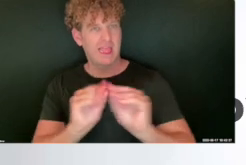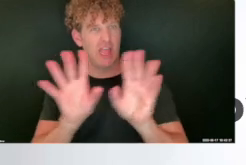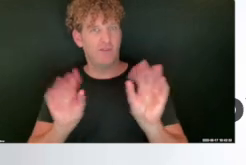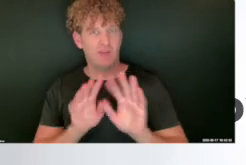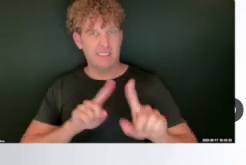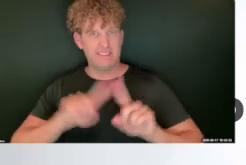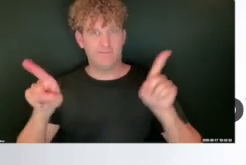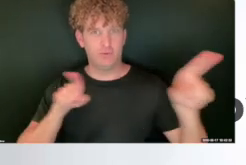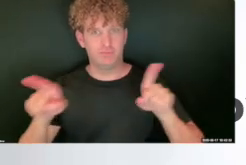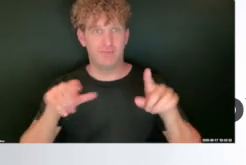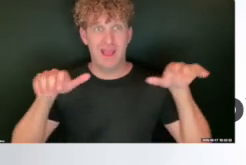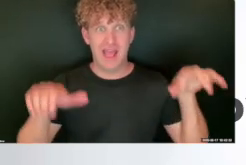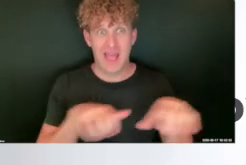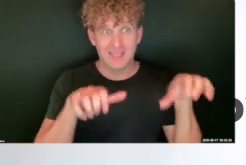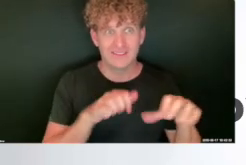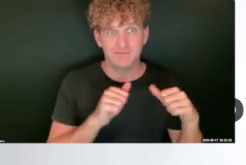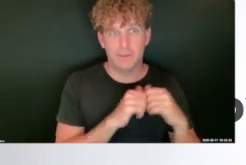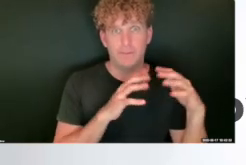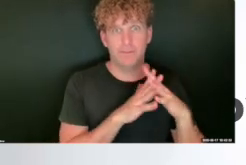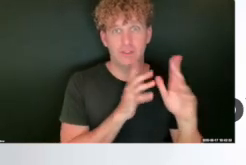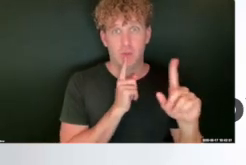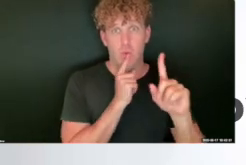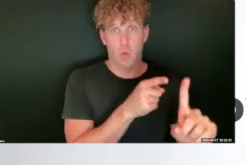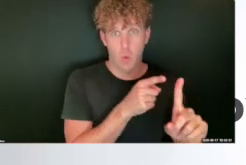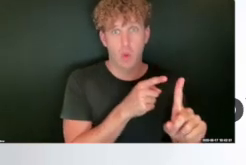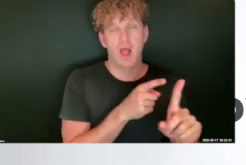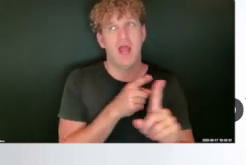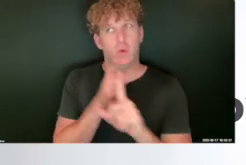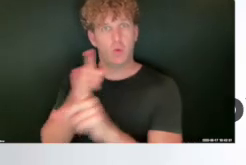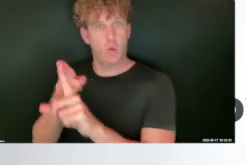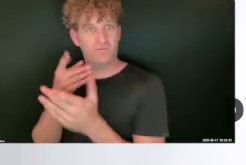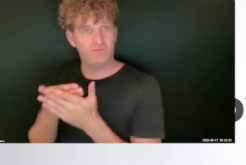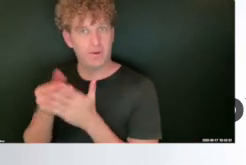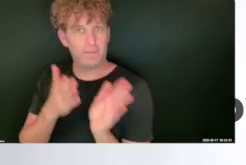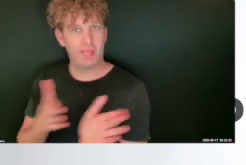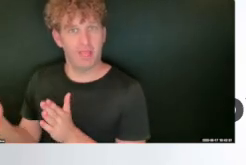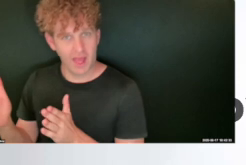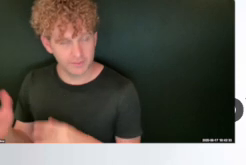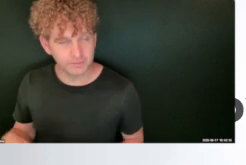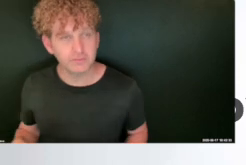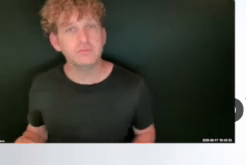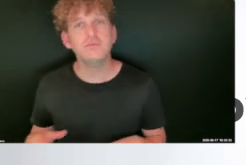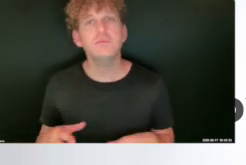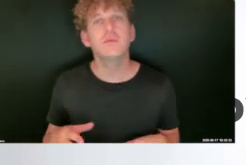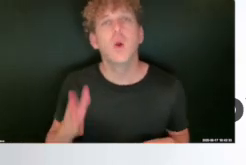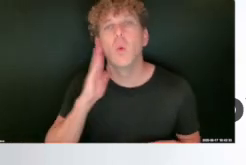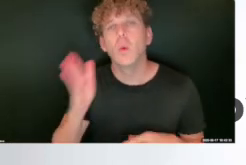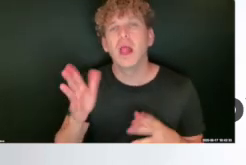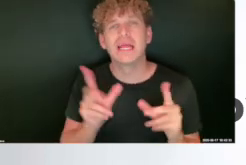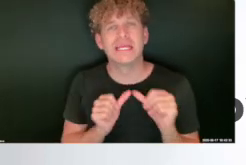as all-inclusive leases, truck as a service, rentals, and other mechanisms for these